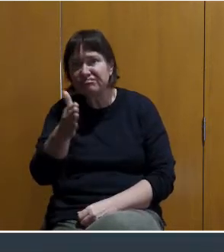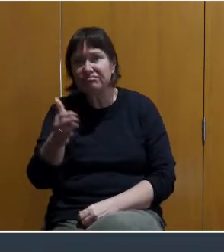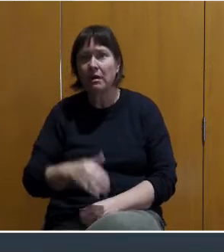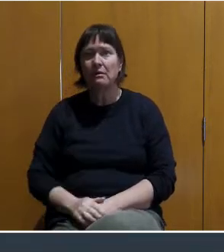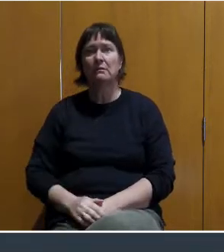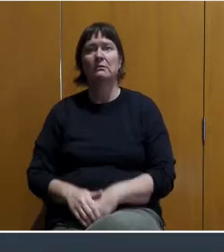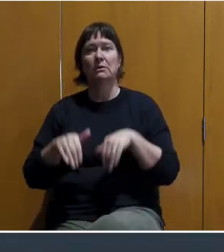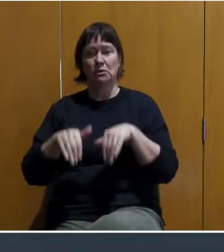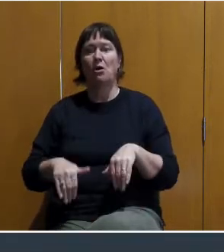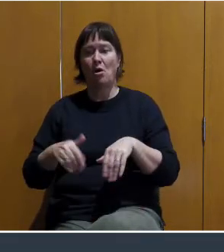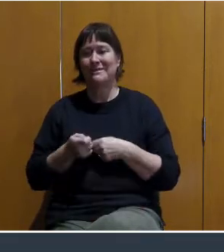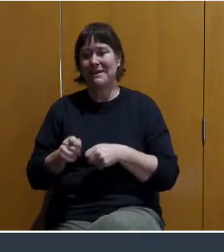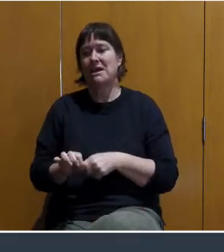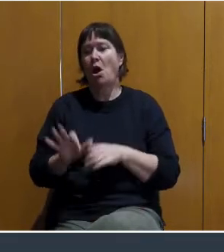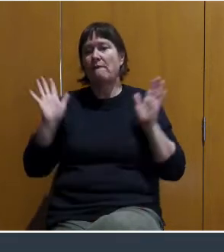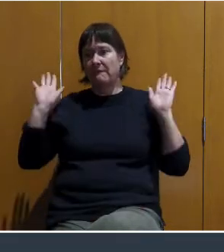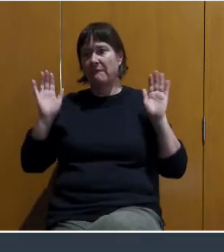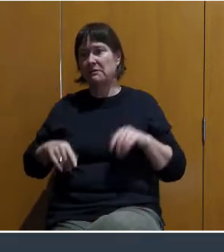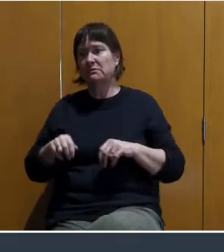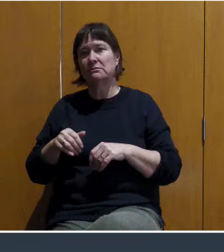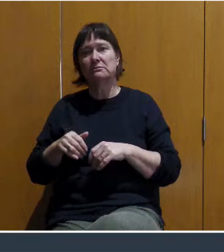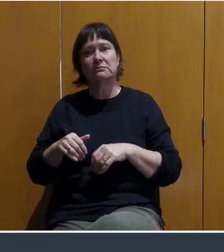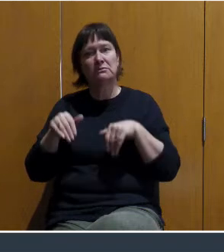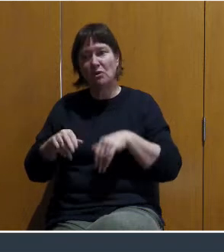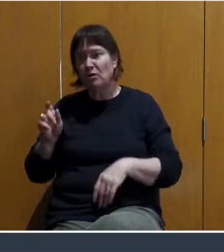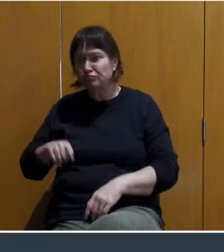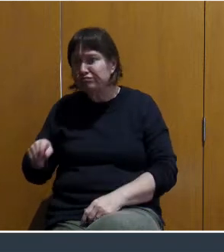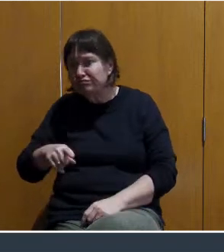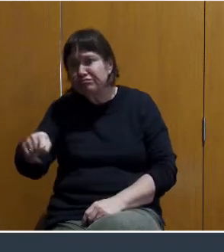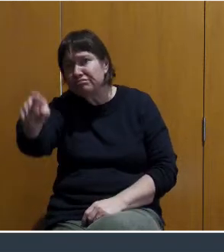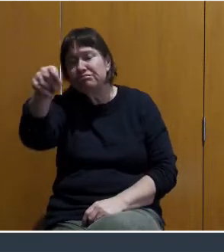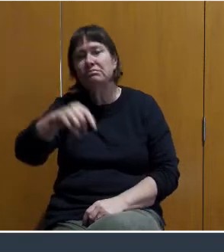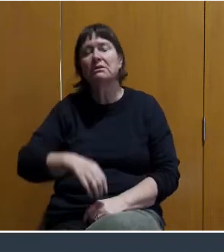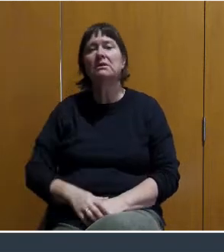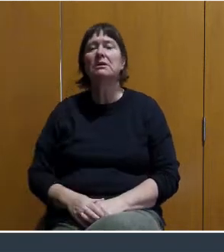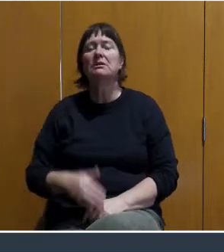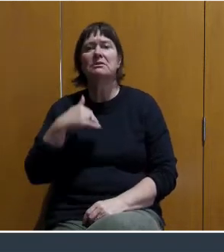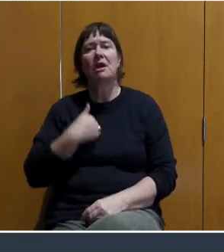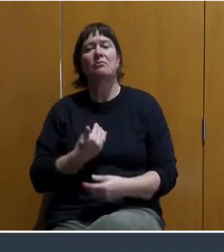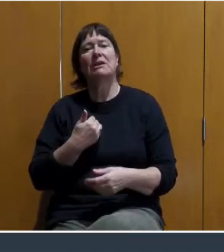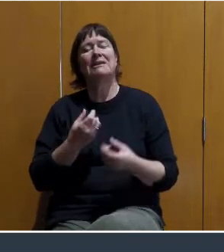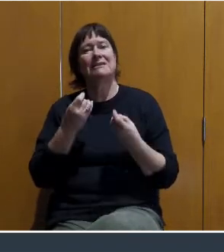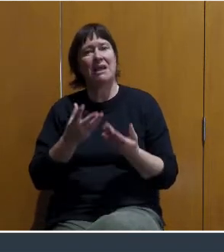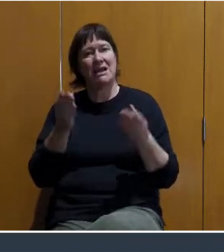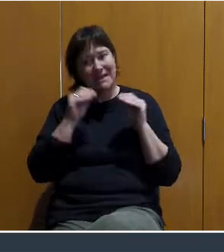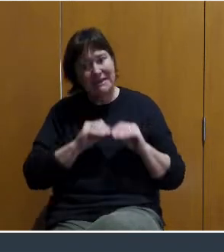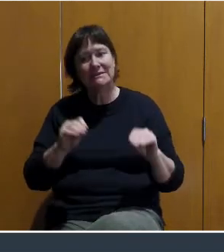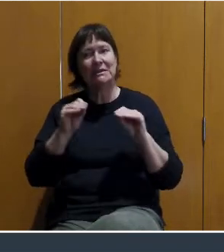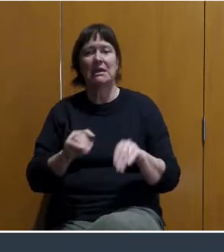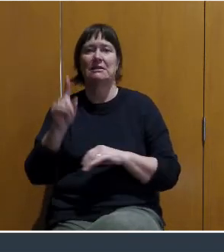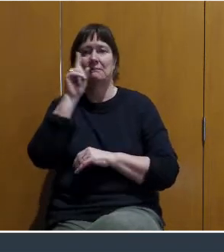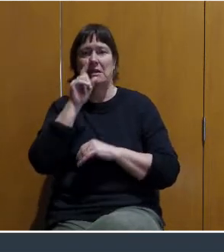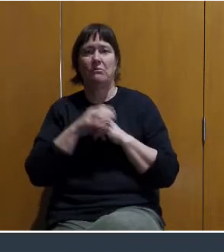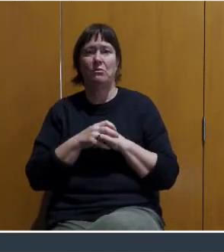dogs off lead. And we hope this is the start of informing people and educating people that we're not the only species